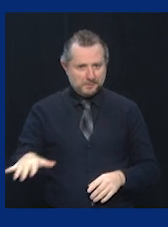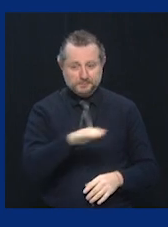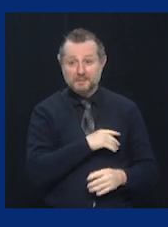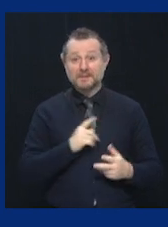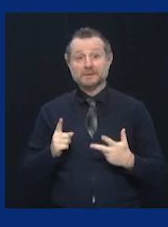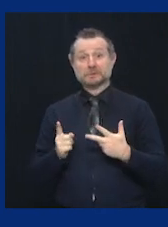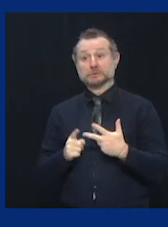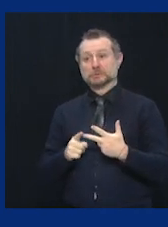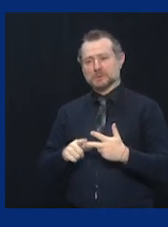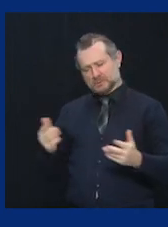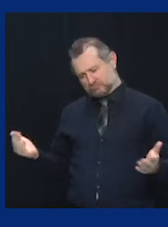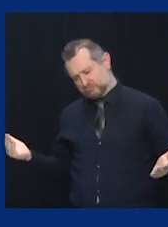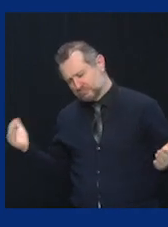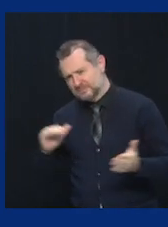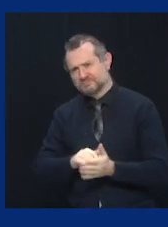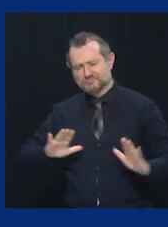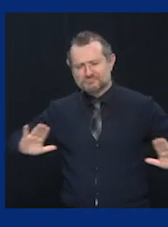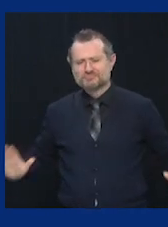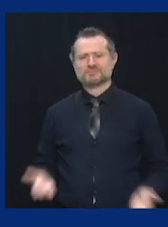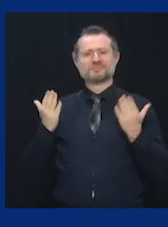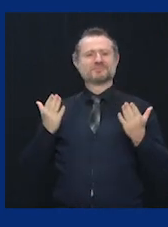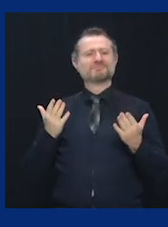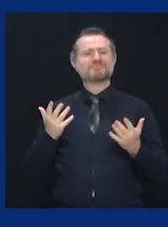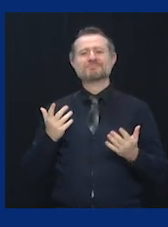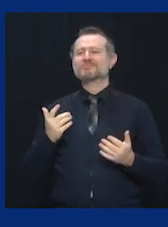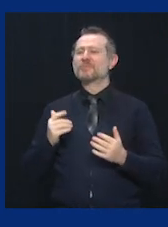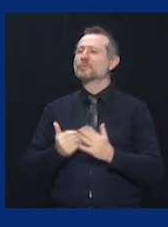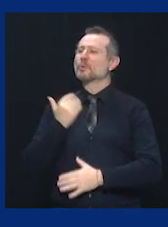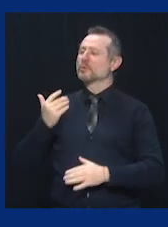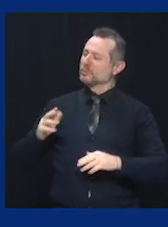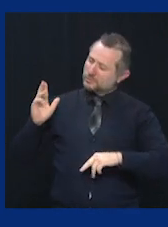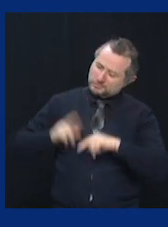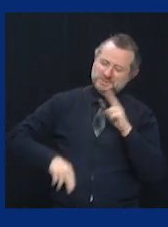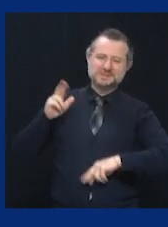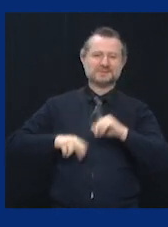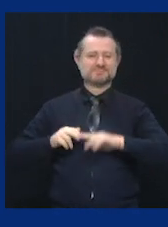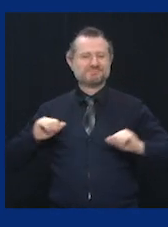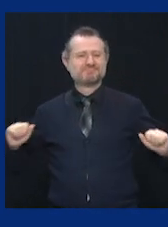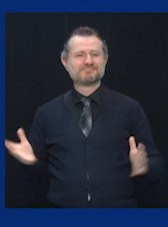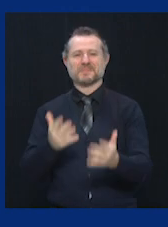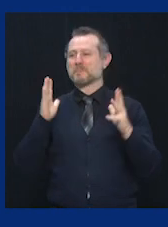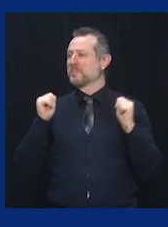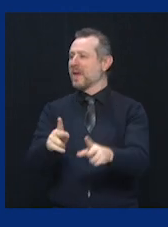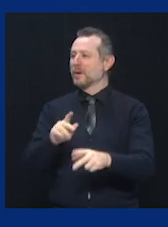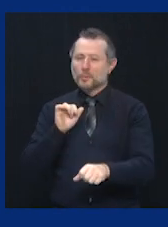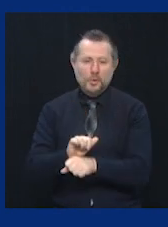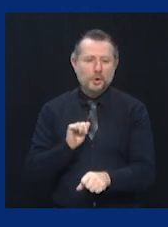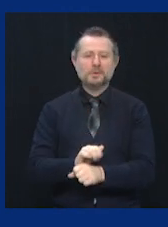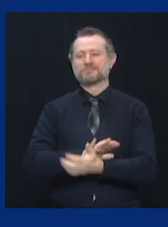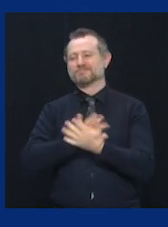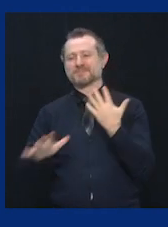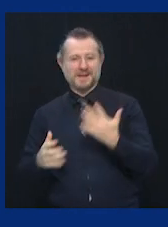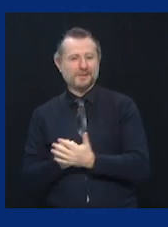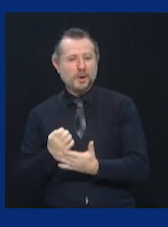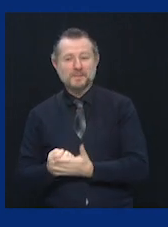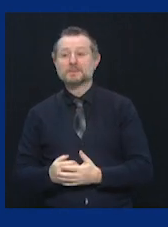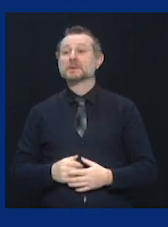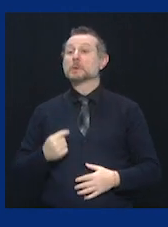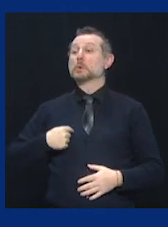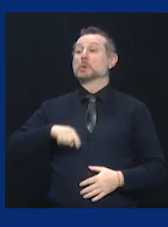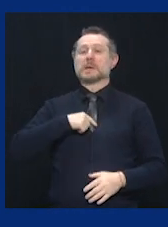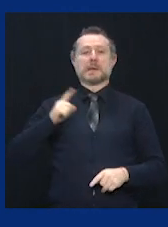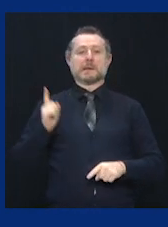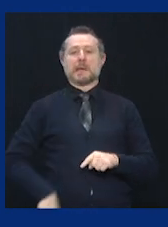with life, rebuild the economy, get back to work. This is unsustainable, this situation that we're